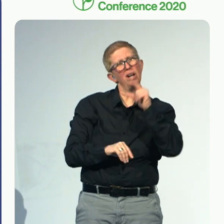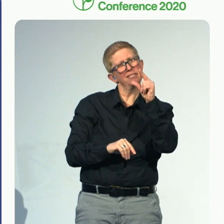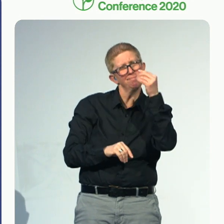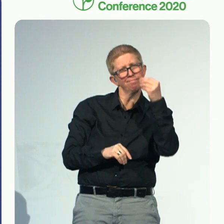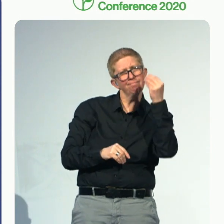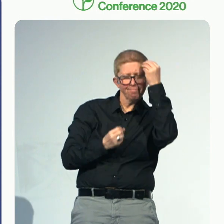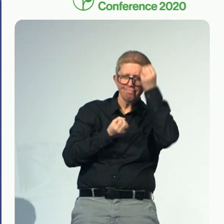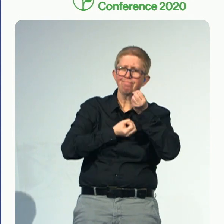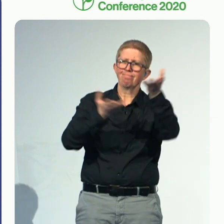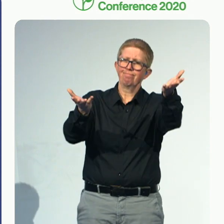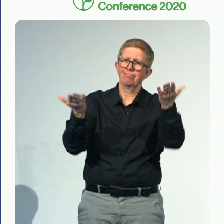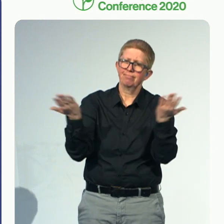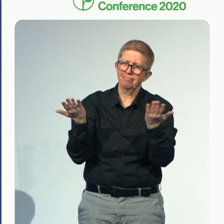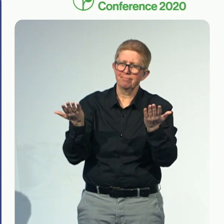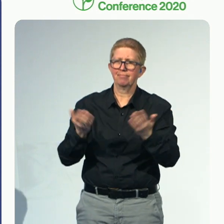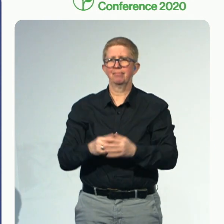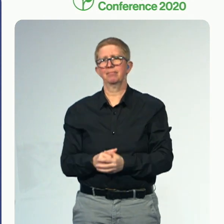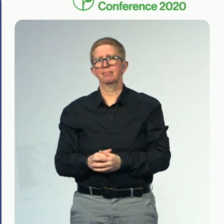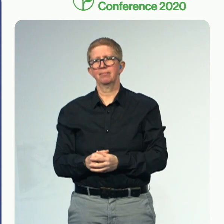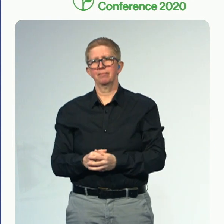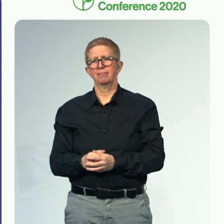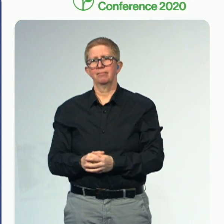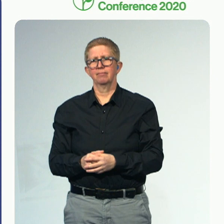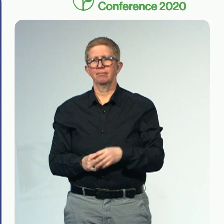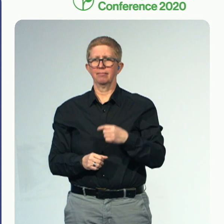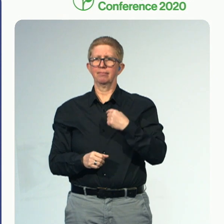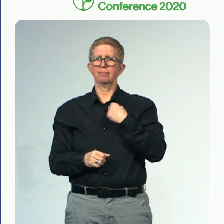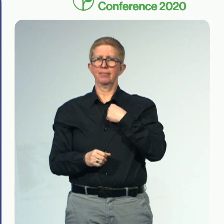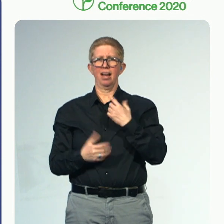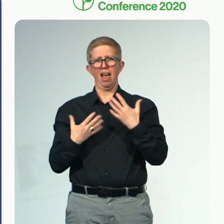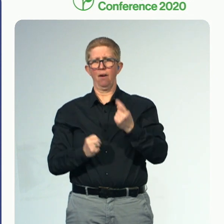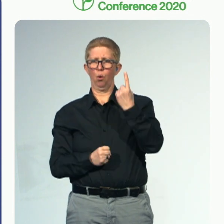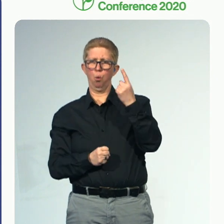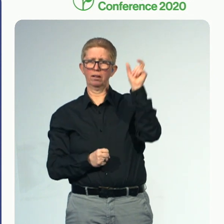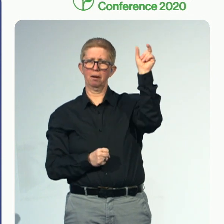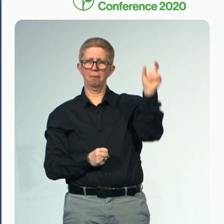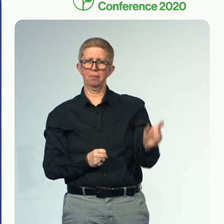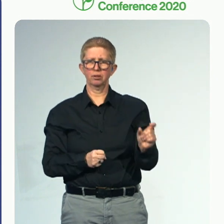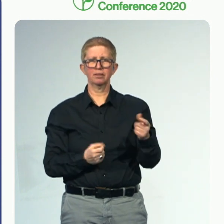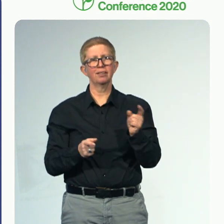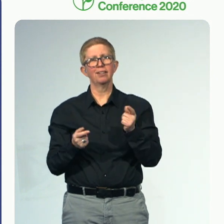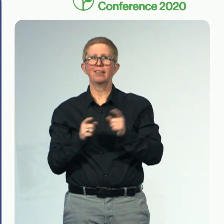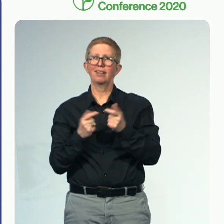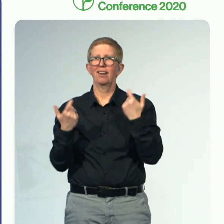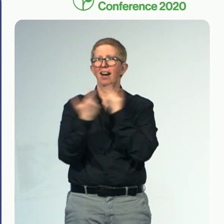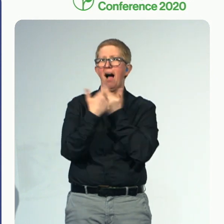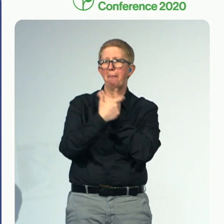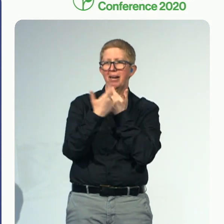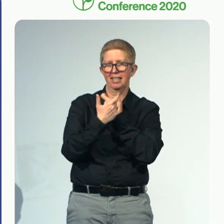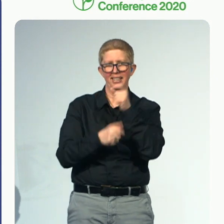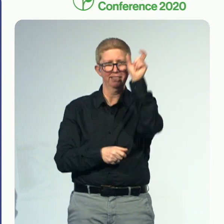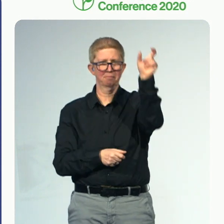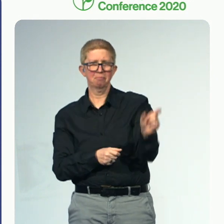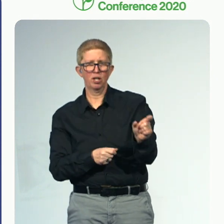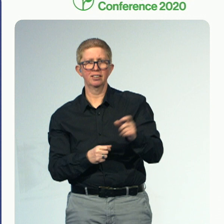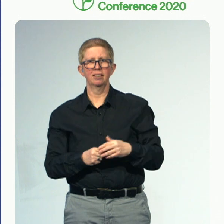Maysoon Saeed, it's one of the comedians, she's a fantastic comedian and her Abilities Award winner. She was saying how at her school and what her father